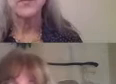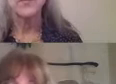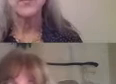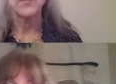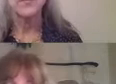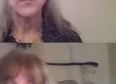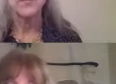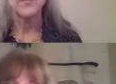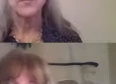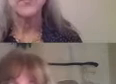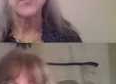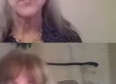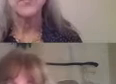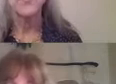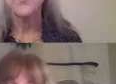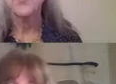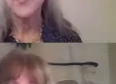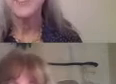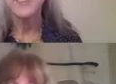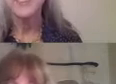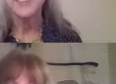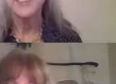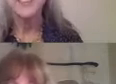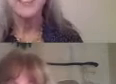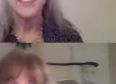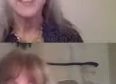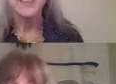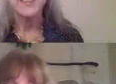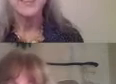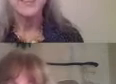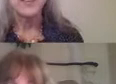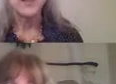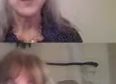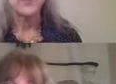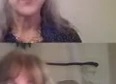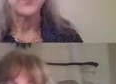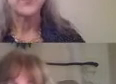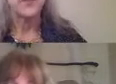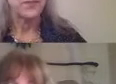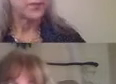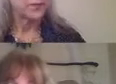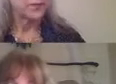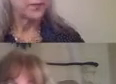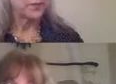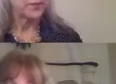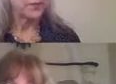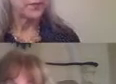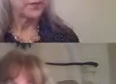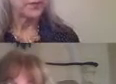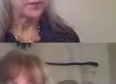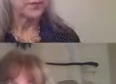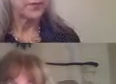miss these spaces so much. None of us have been at work for a long time, and if you're from Pittsburgh or you've been to the Frick, I hope you miss them